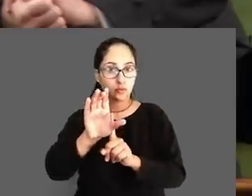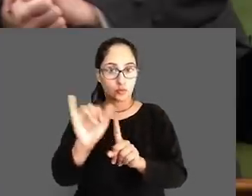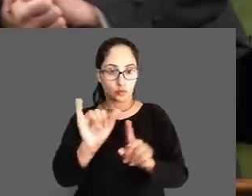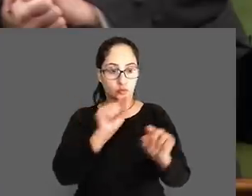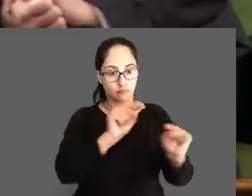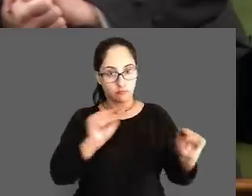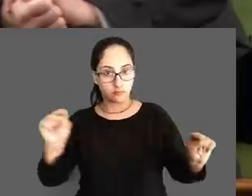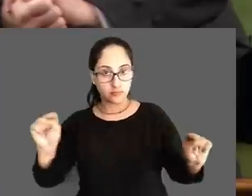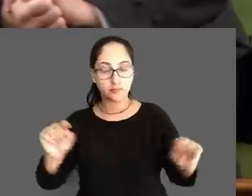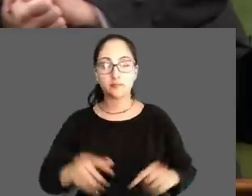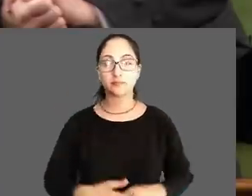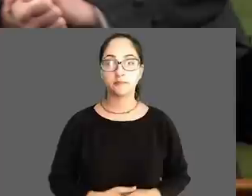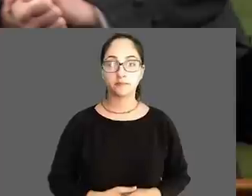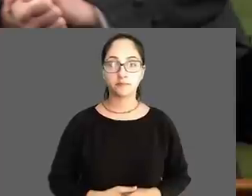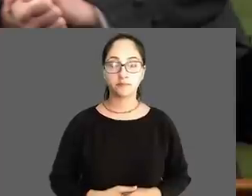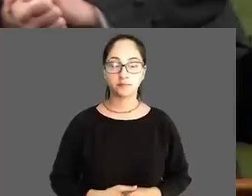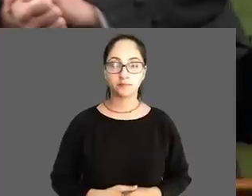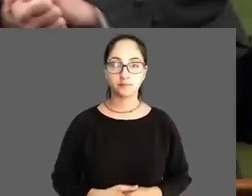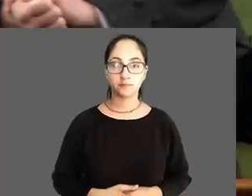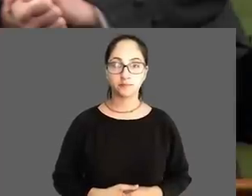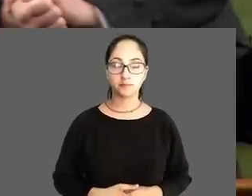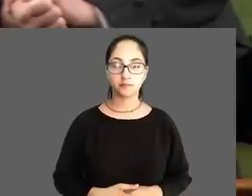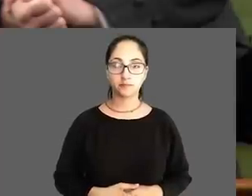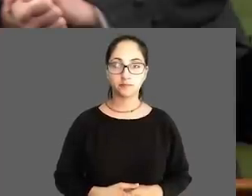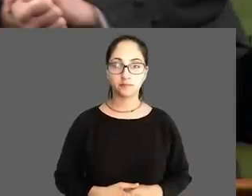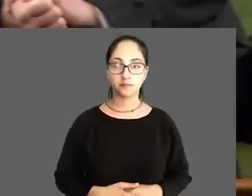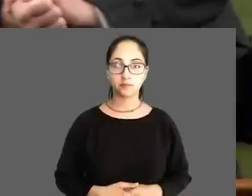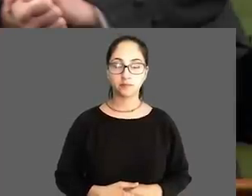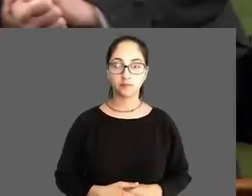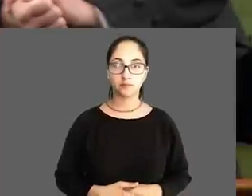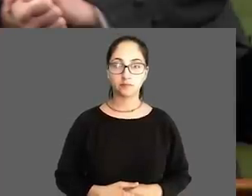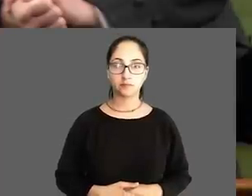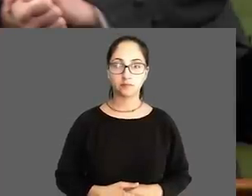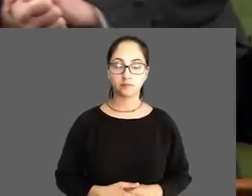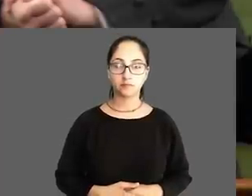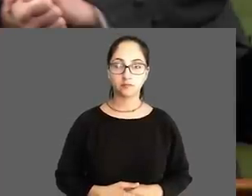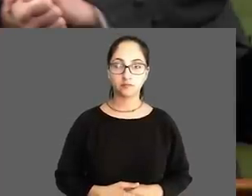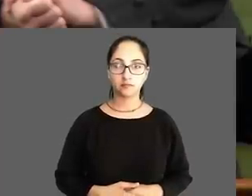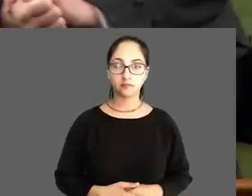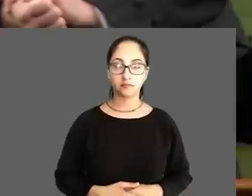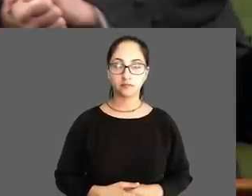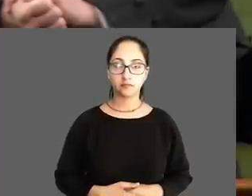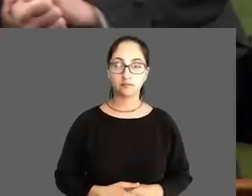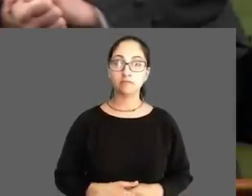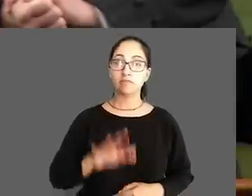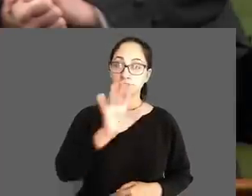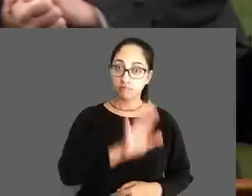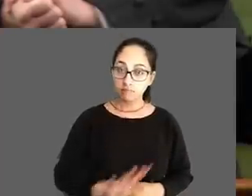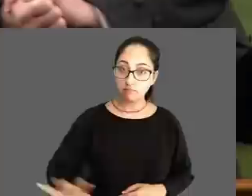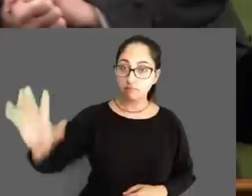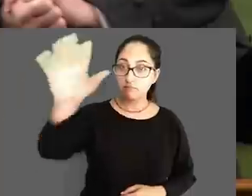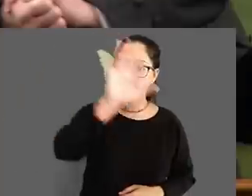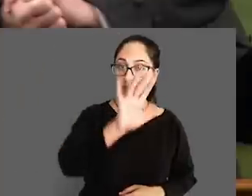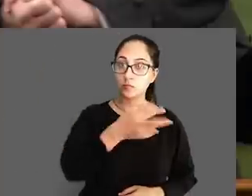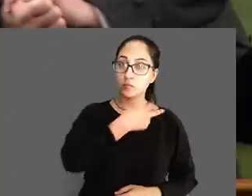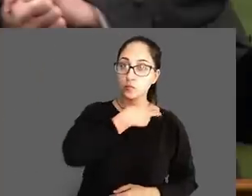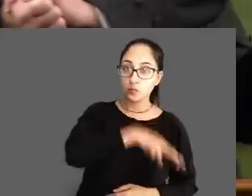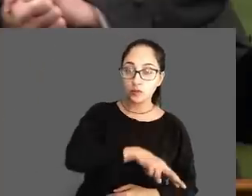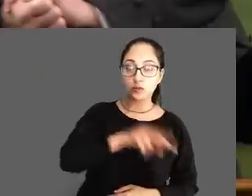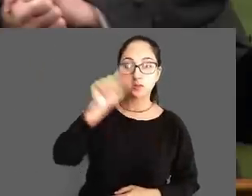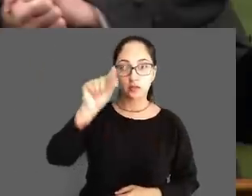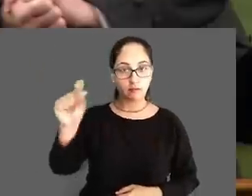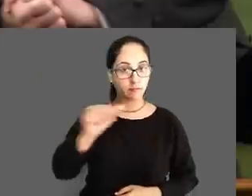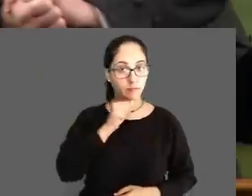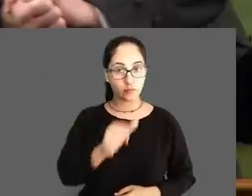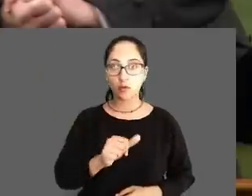Most of our AKDN activities have been born from the grassroots of developing countries,